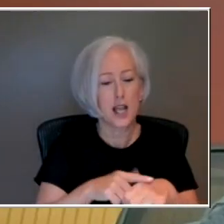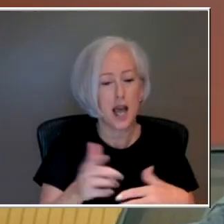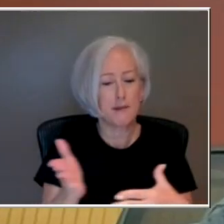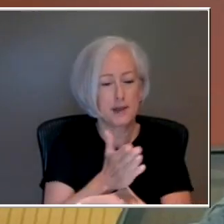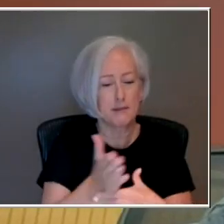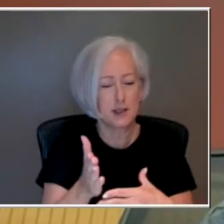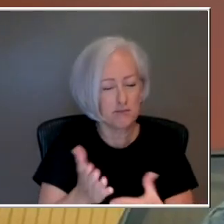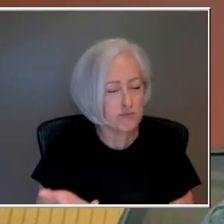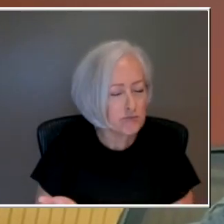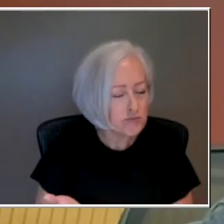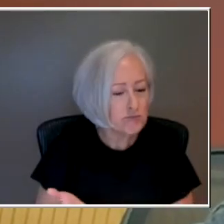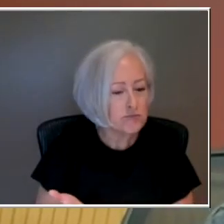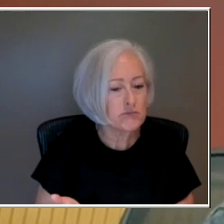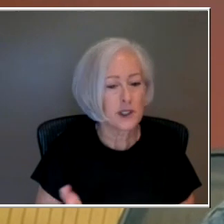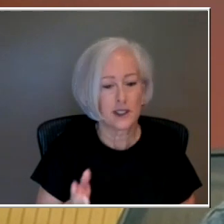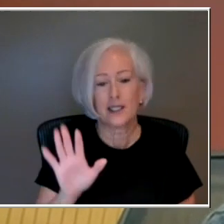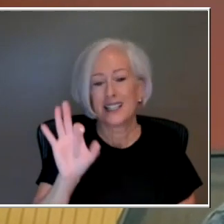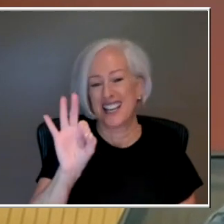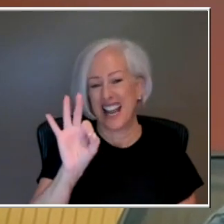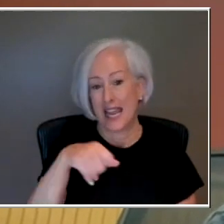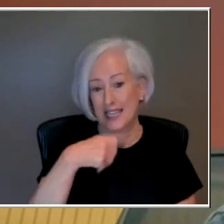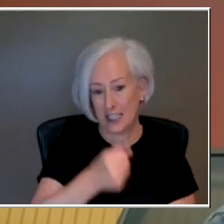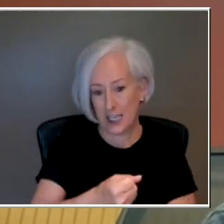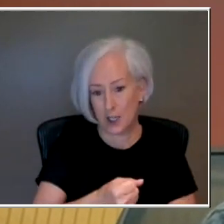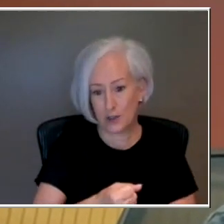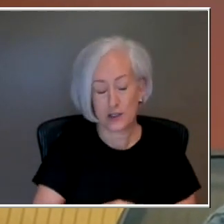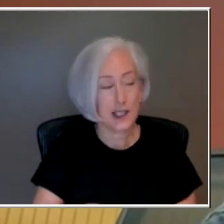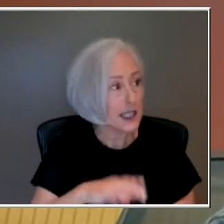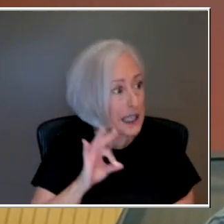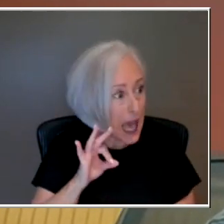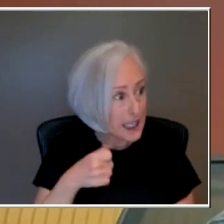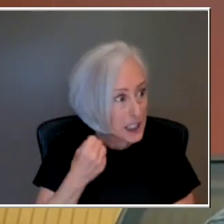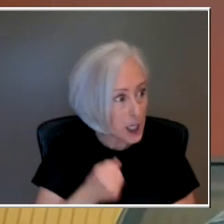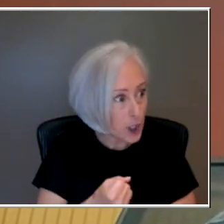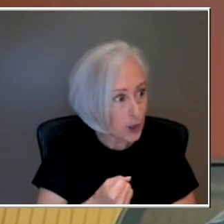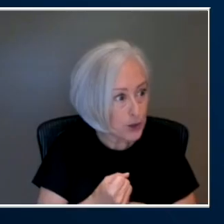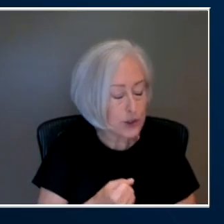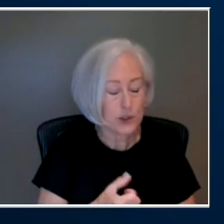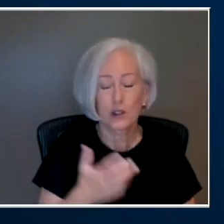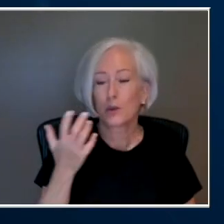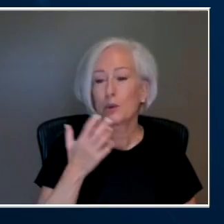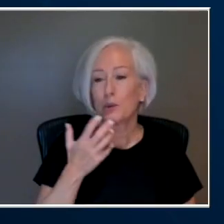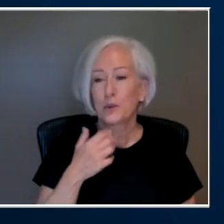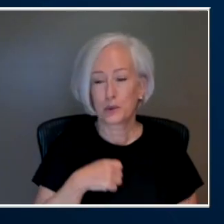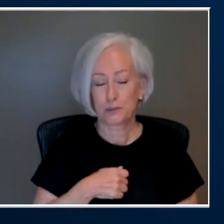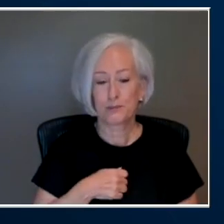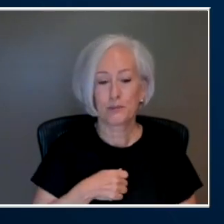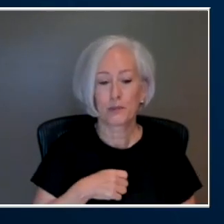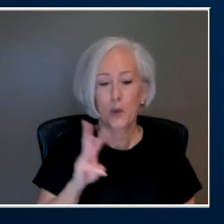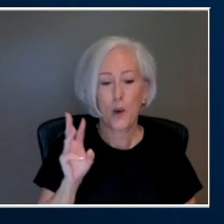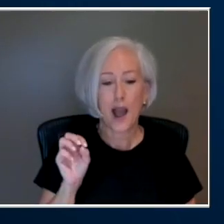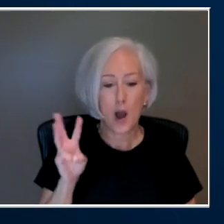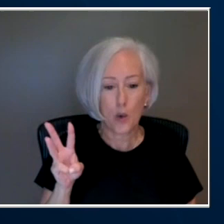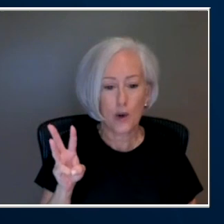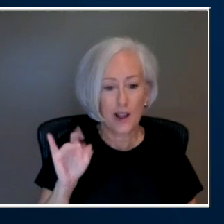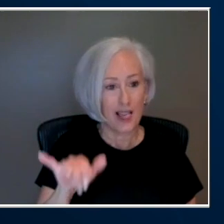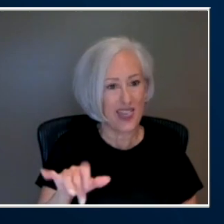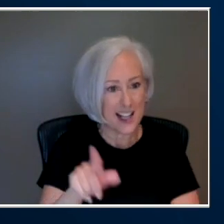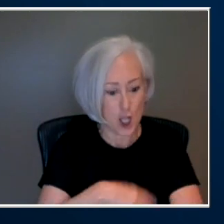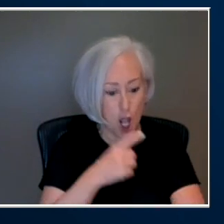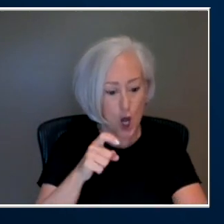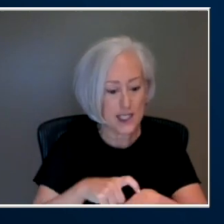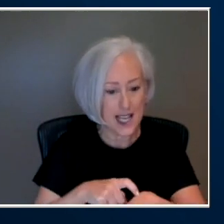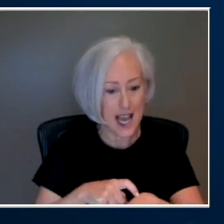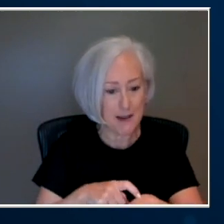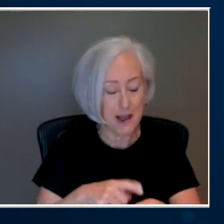It was right at 9 years. Oh, 9 years. Okay. Yes, ma'am. Wow. So that's quite a while. At this point, you might have